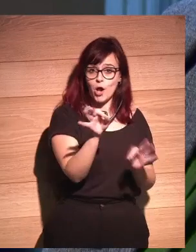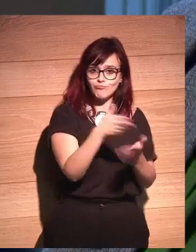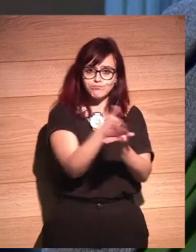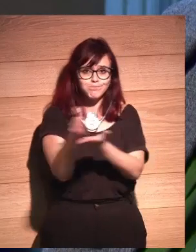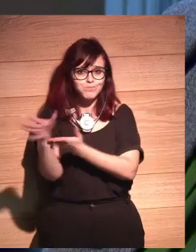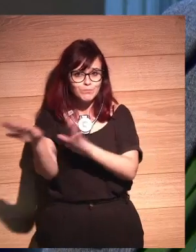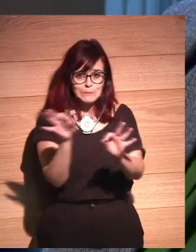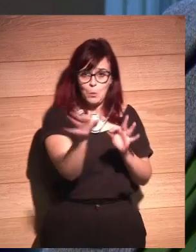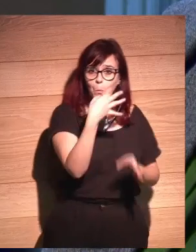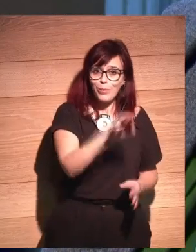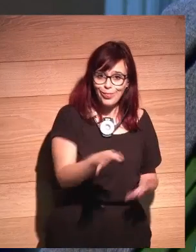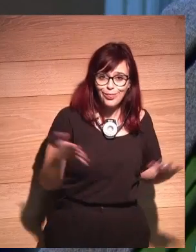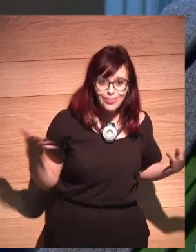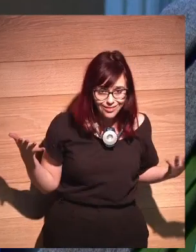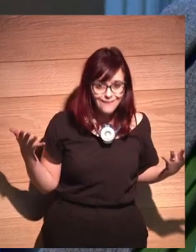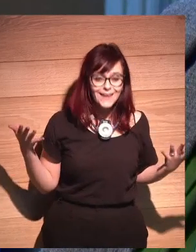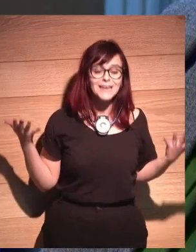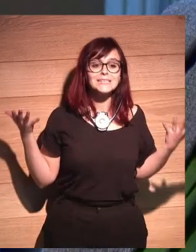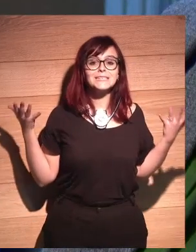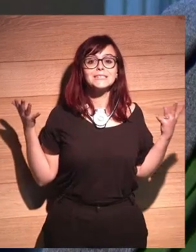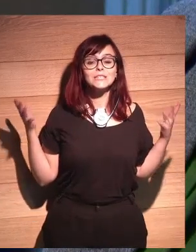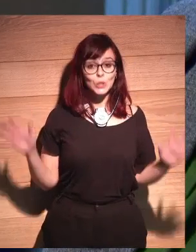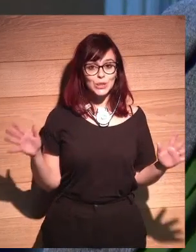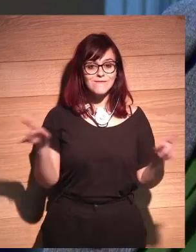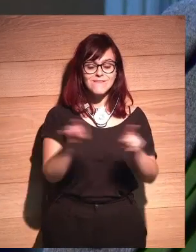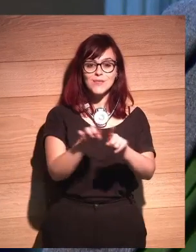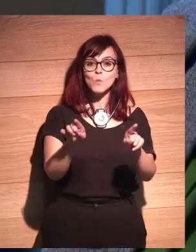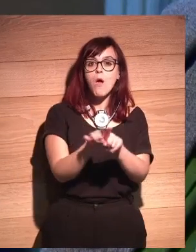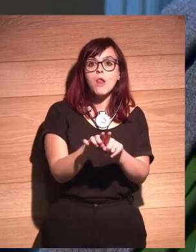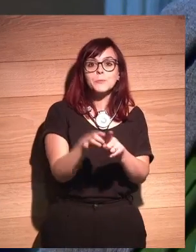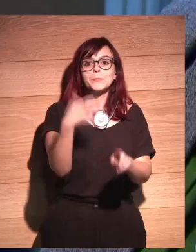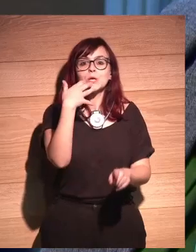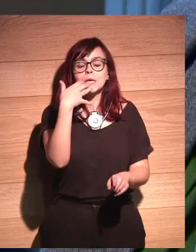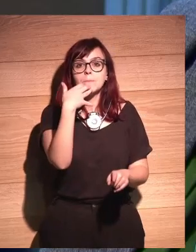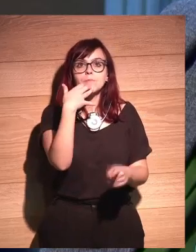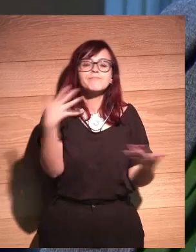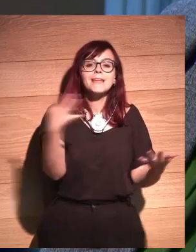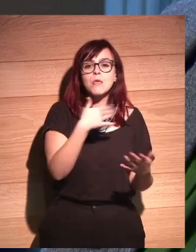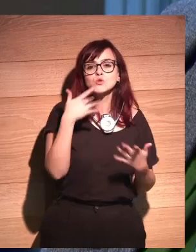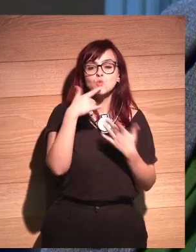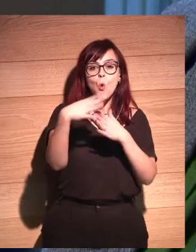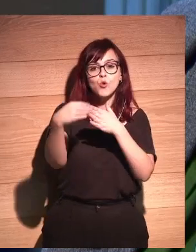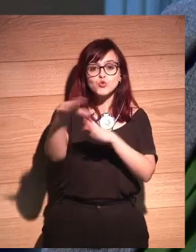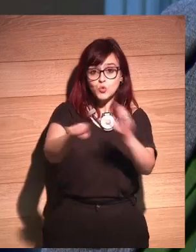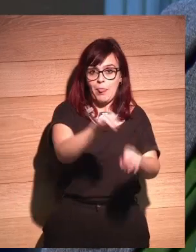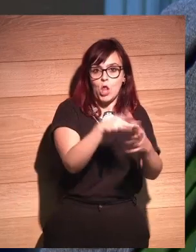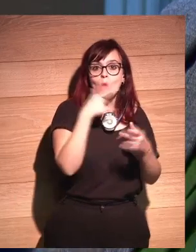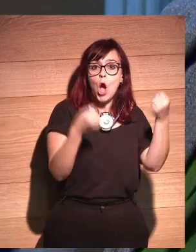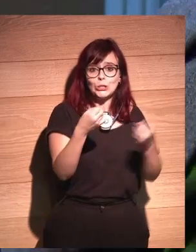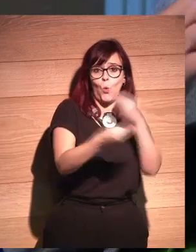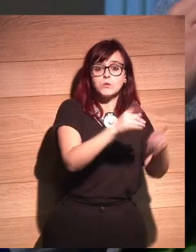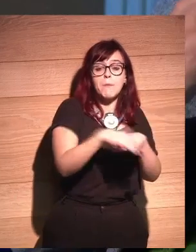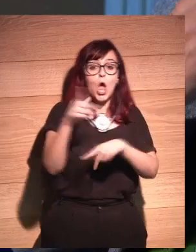like saying that you don't want consumers to use cars, but then you have no public transport, what's the choice? So I think there's